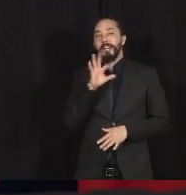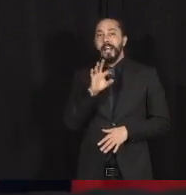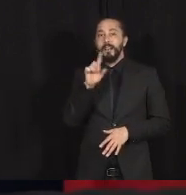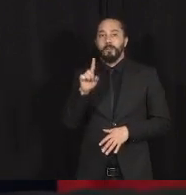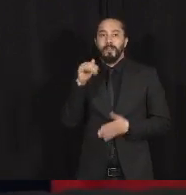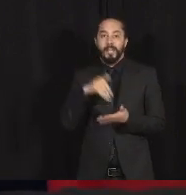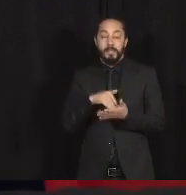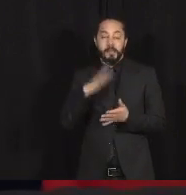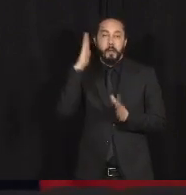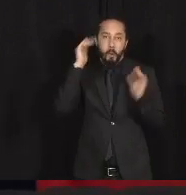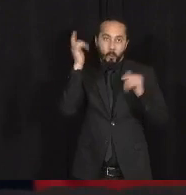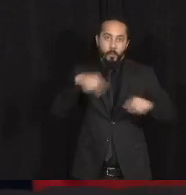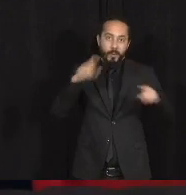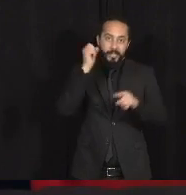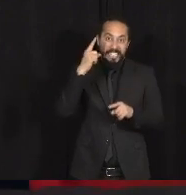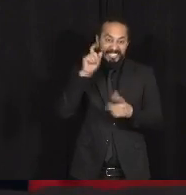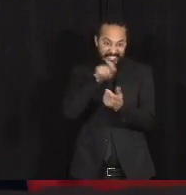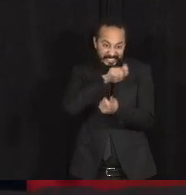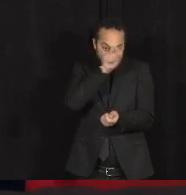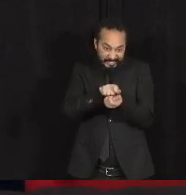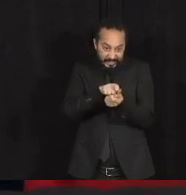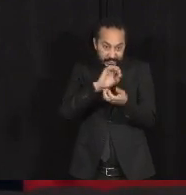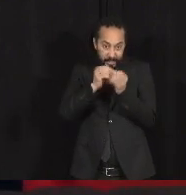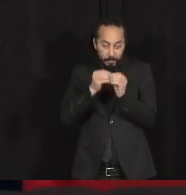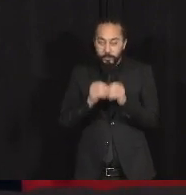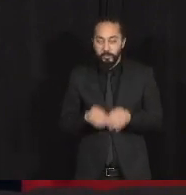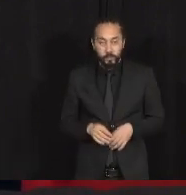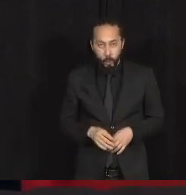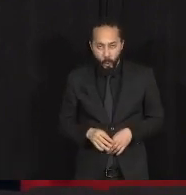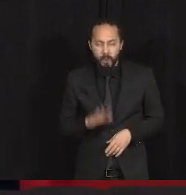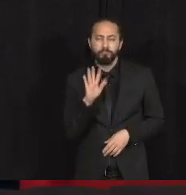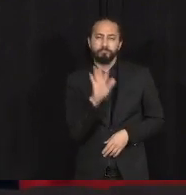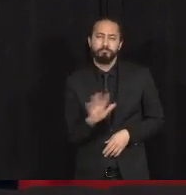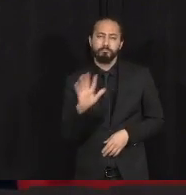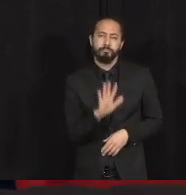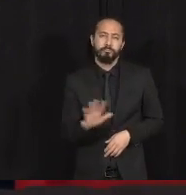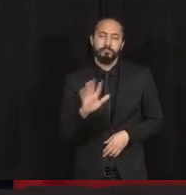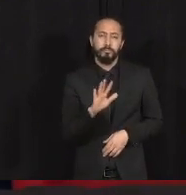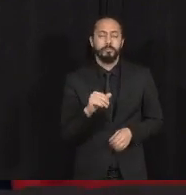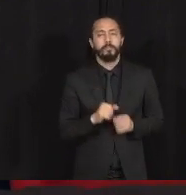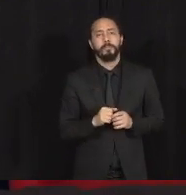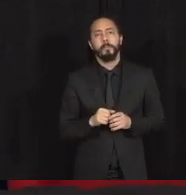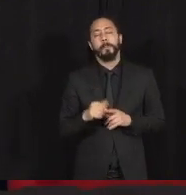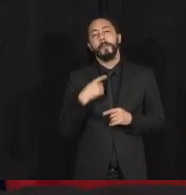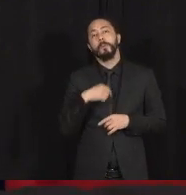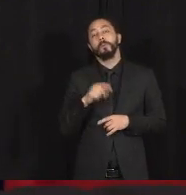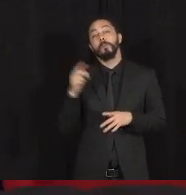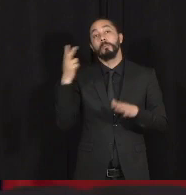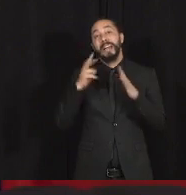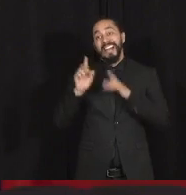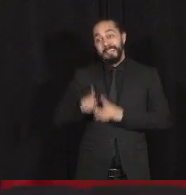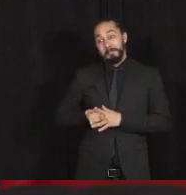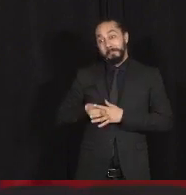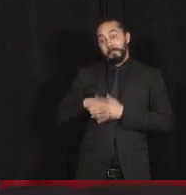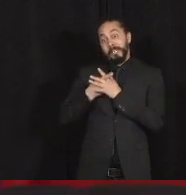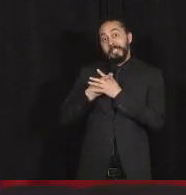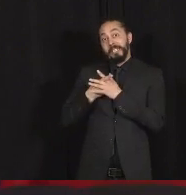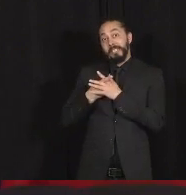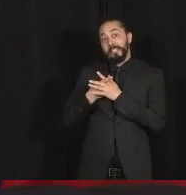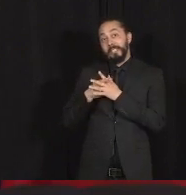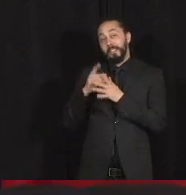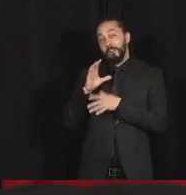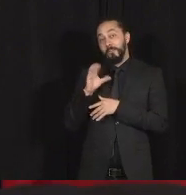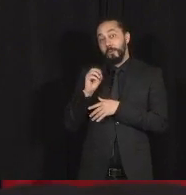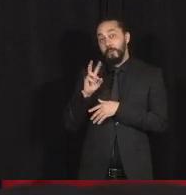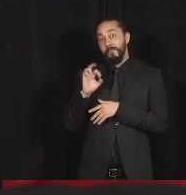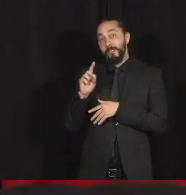we predicted right back at the beginning of March that the